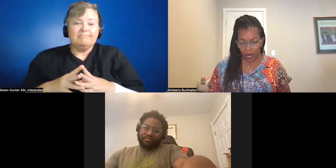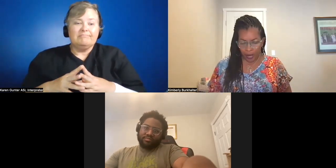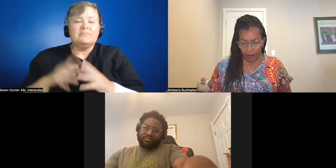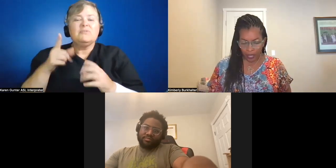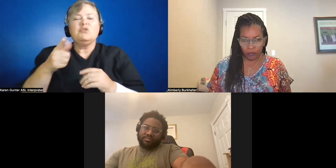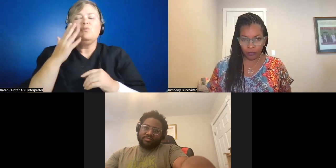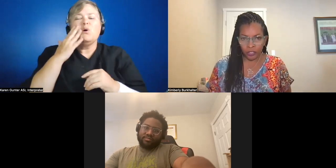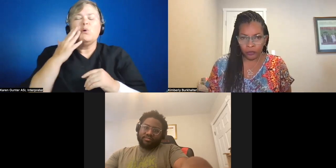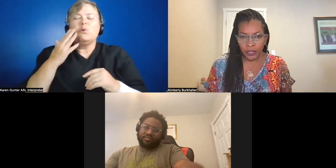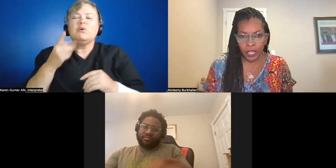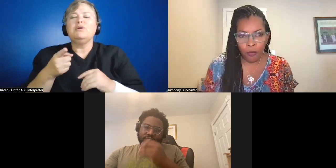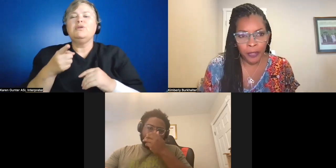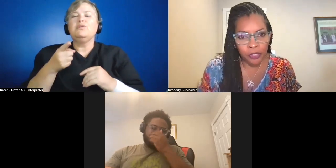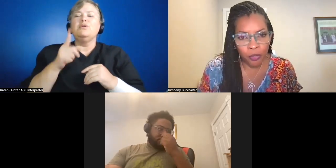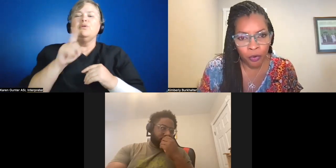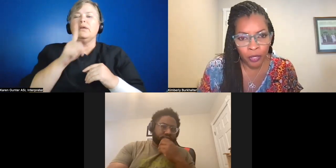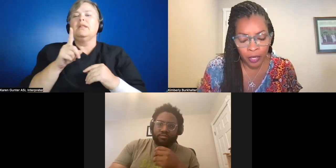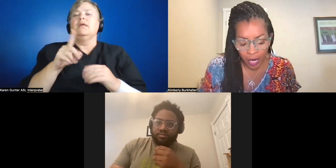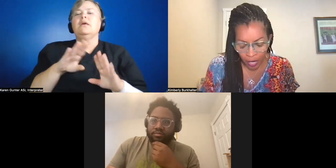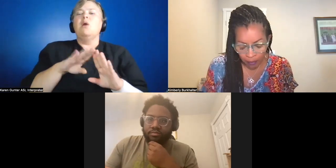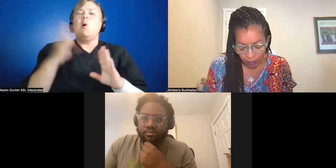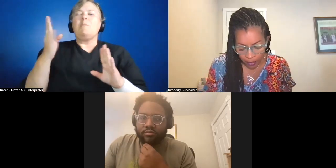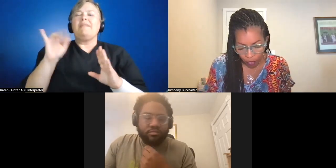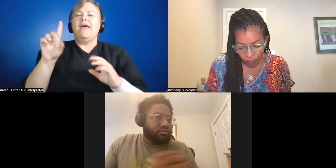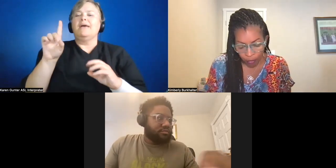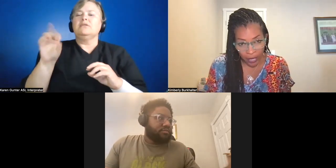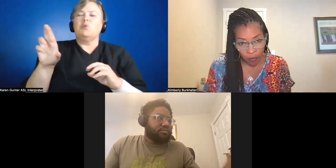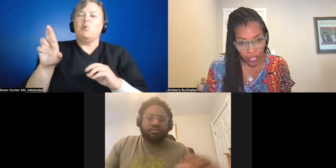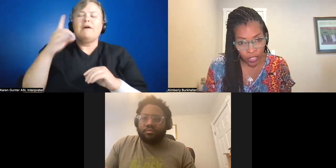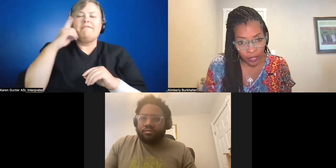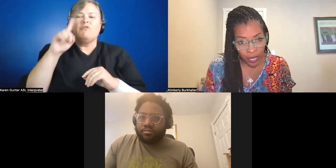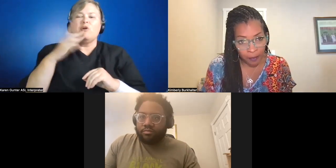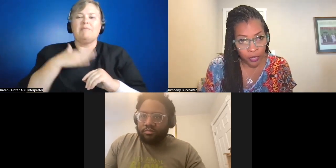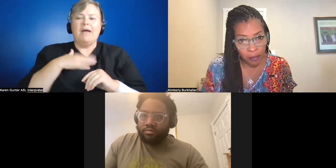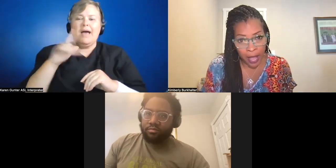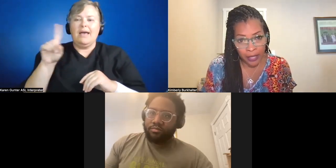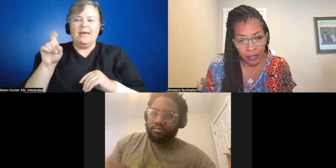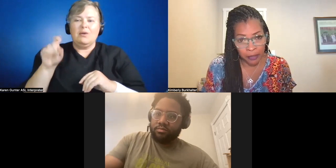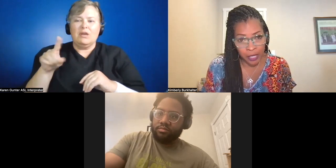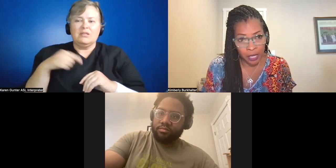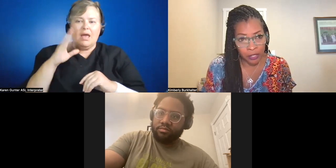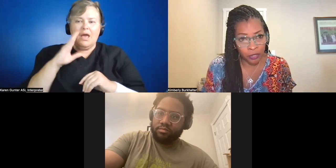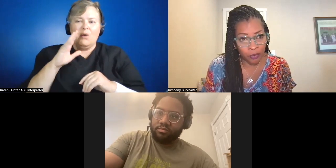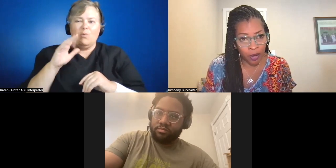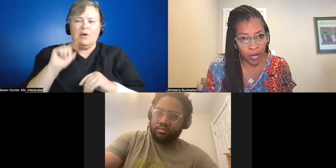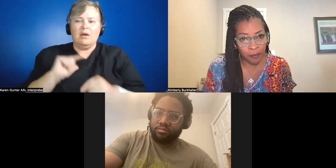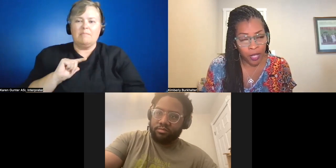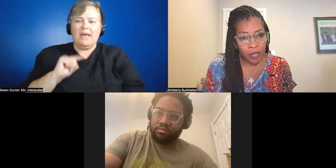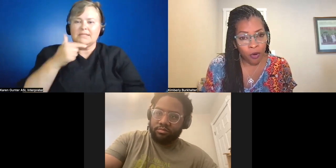You really opened the door for my question that I'm going to pass the baton